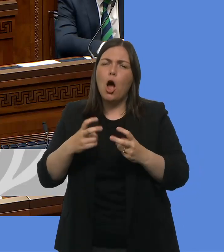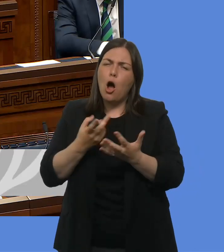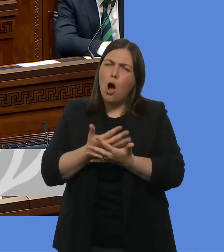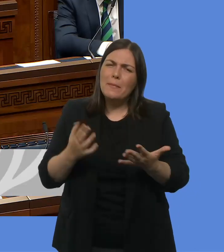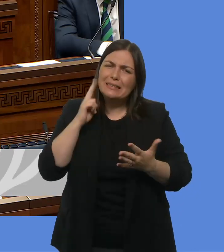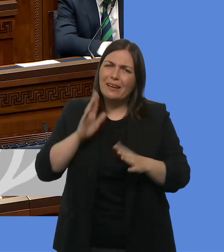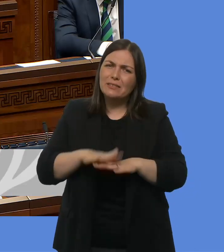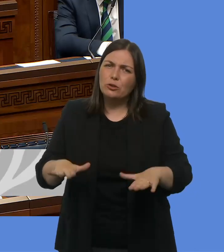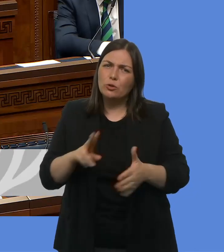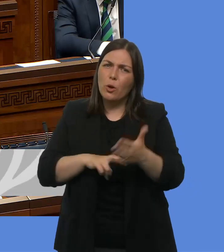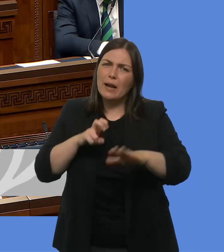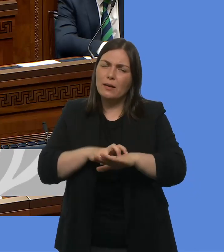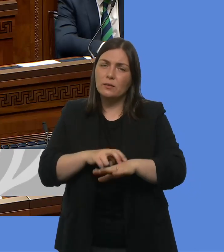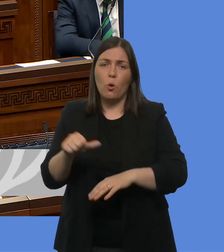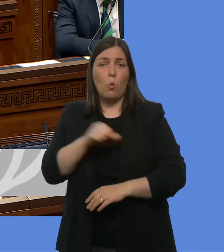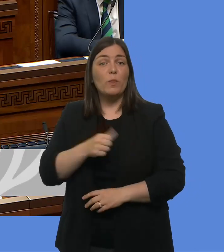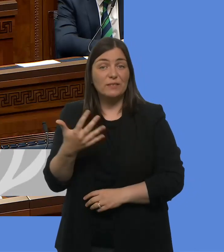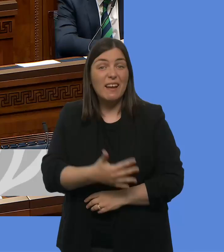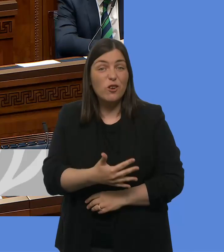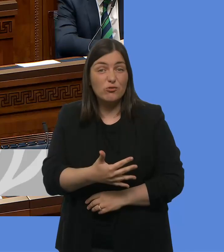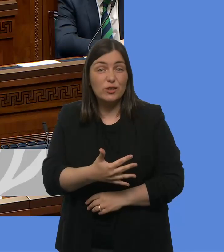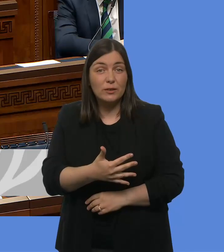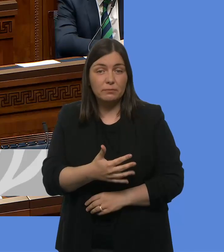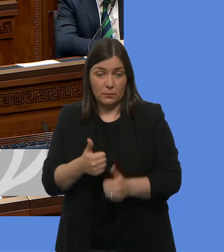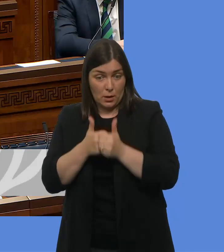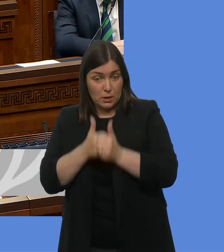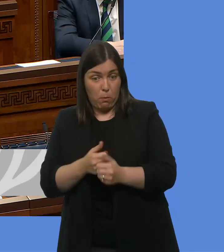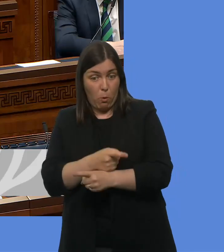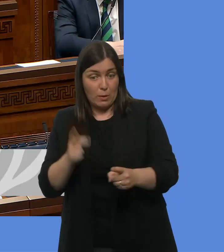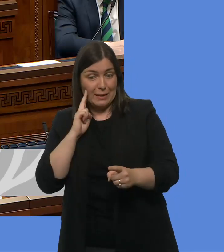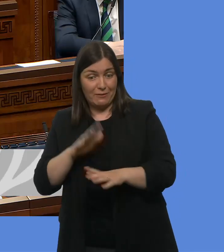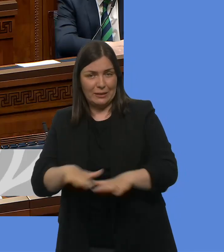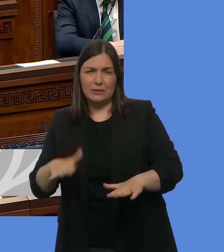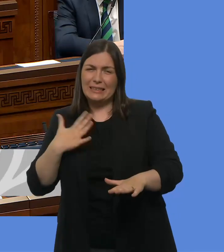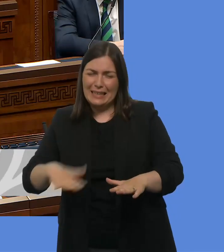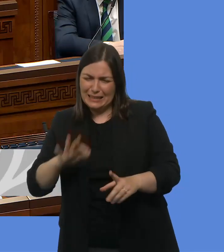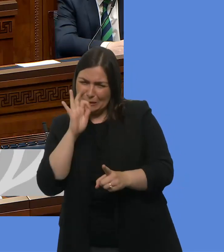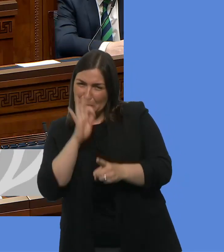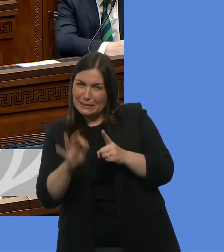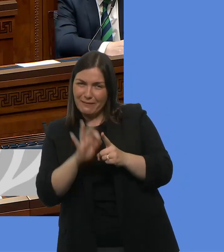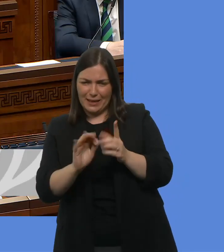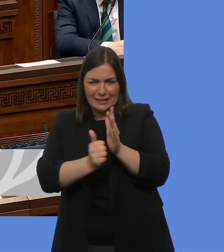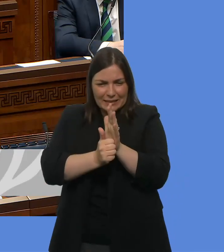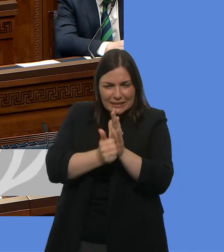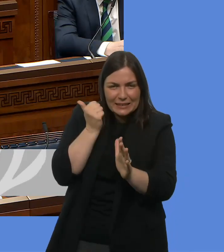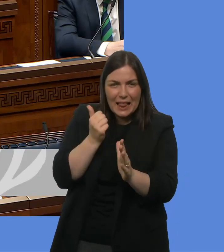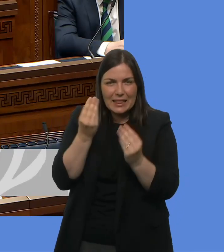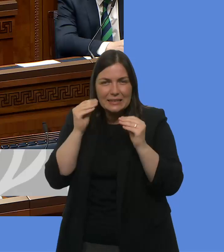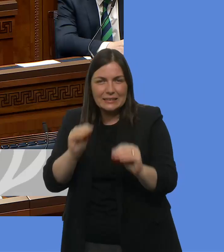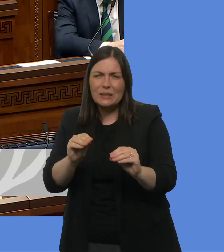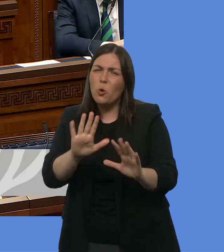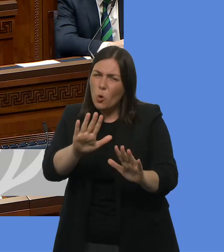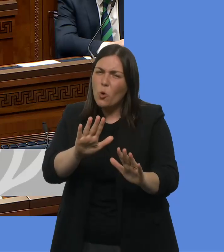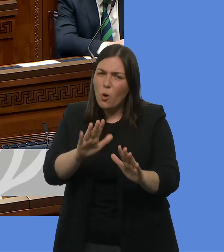Supporting these children requires a high level of specialist knowledge and skills, particularly in early years and educational settings where teachers of the